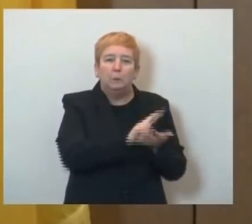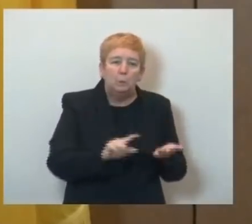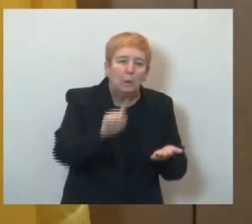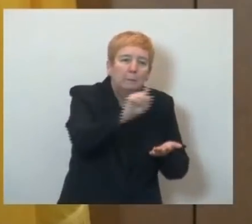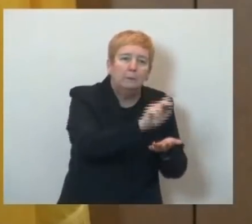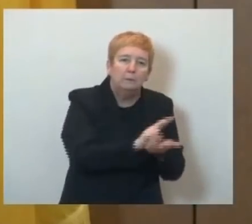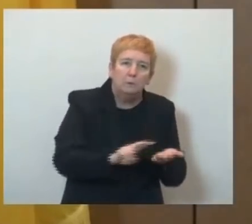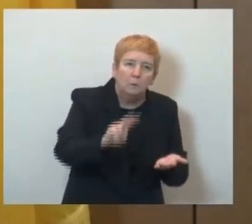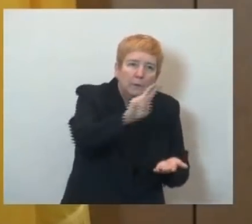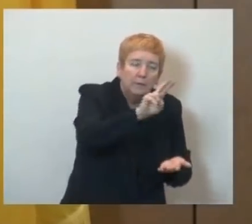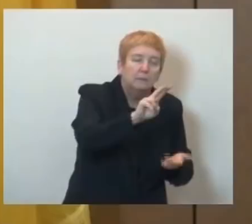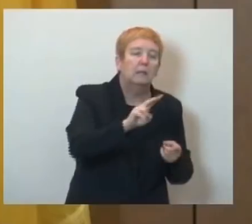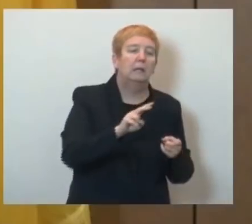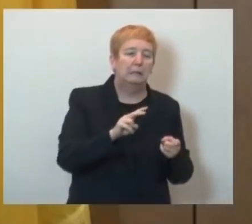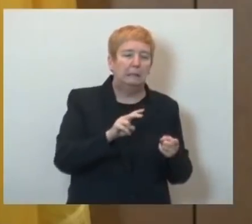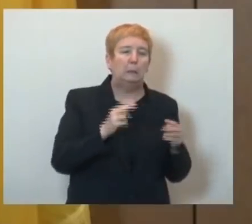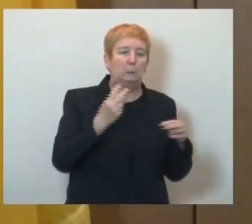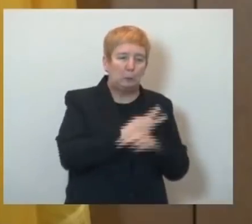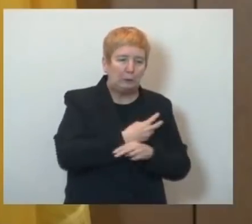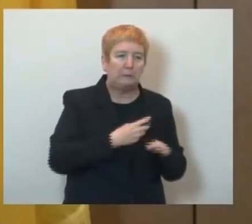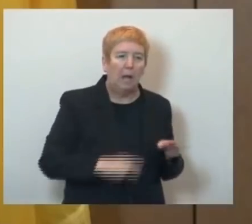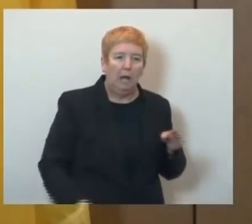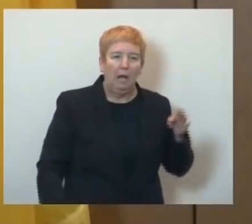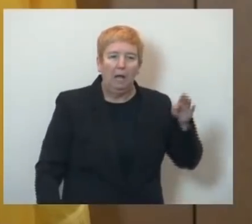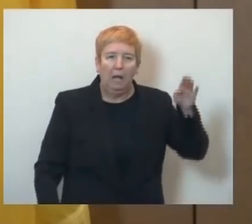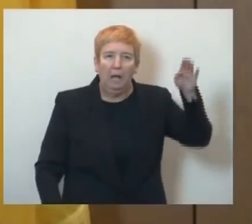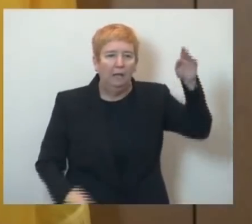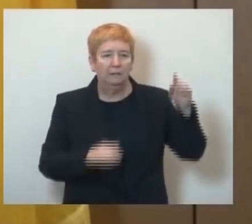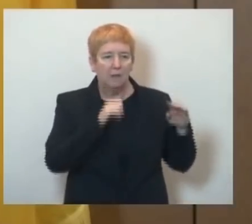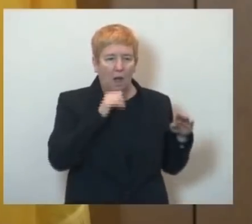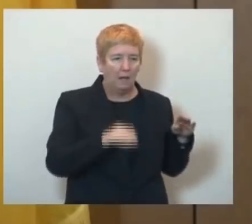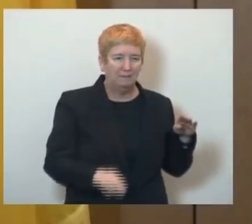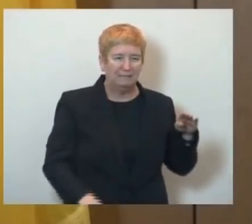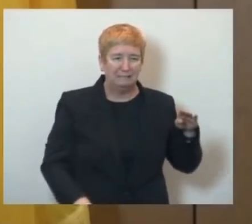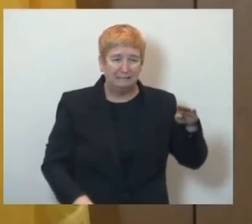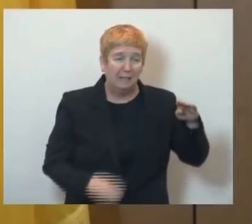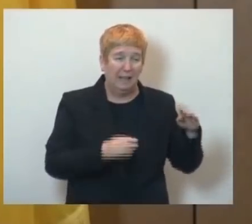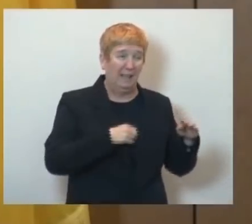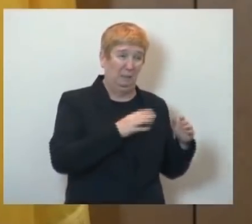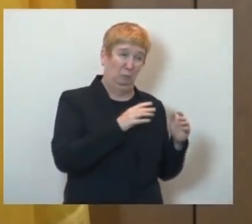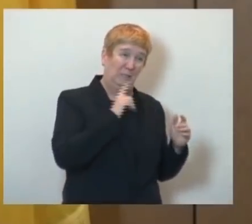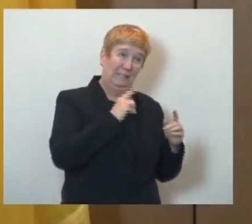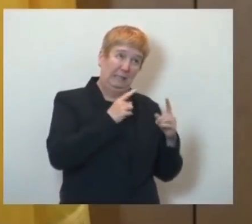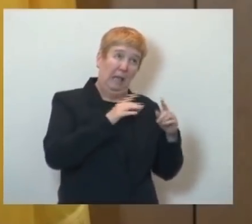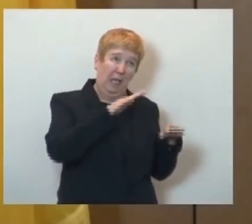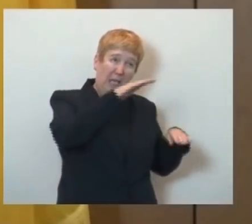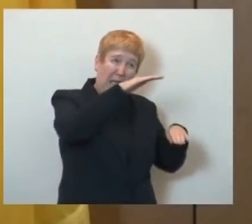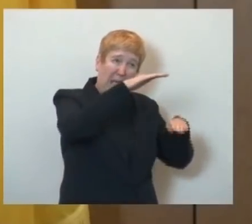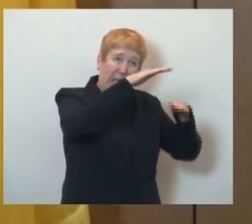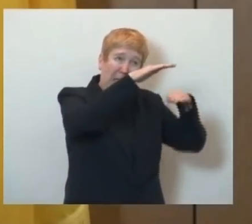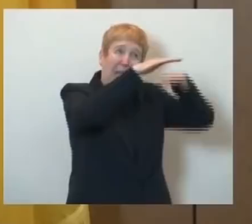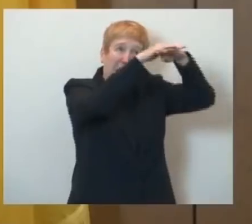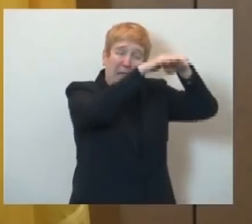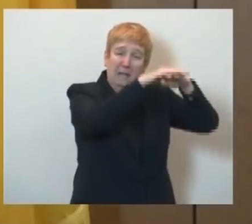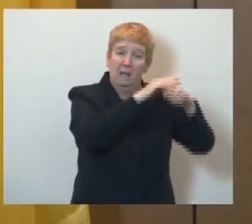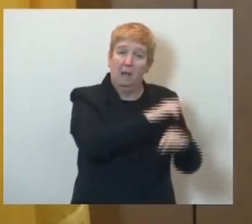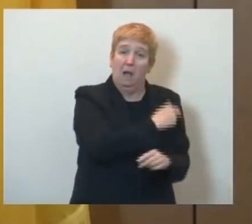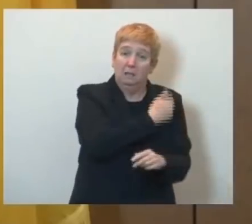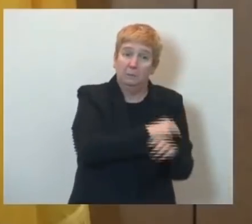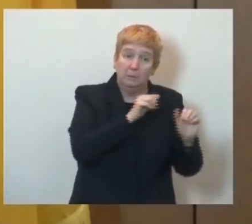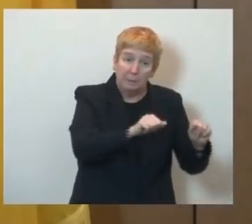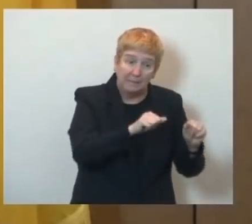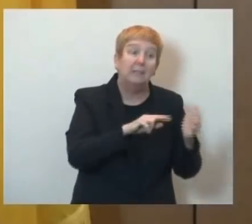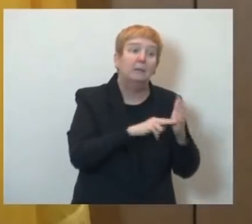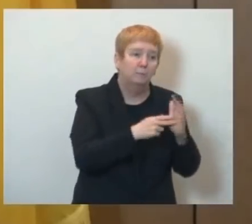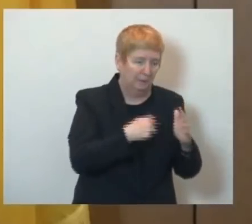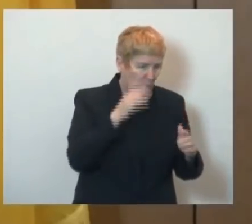getting to a non-flattening and we're breaching that hospital capacity, then you got to restrict again, and then it